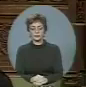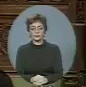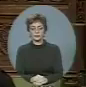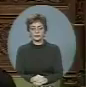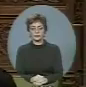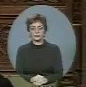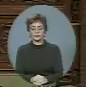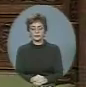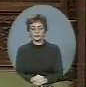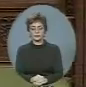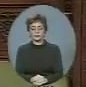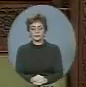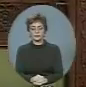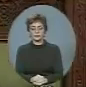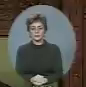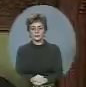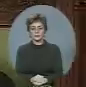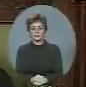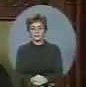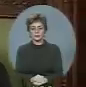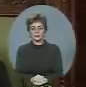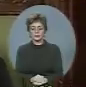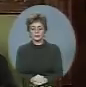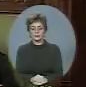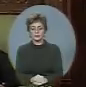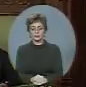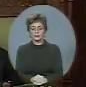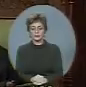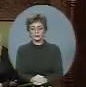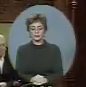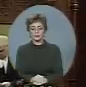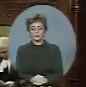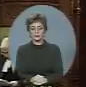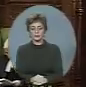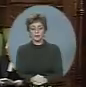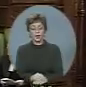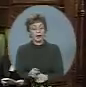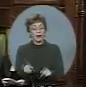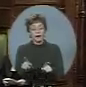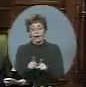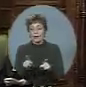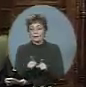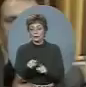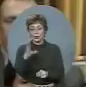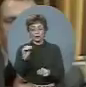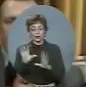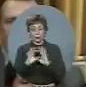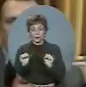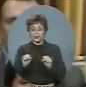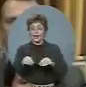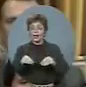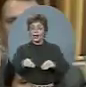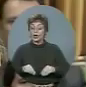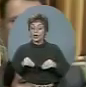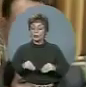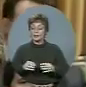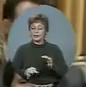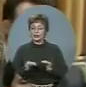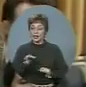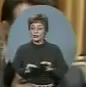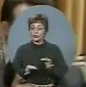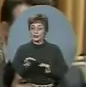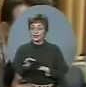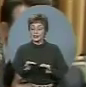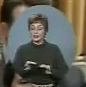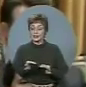the Honourable Member for Etobicoke Lakeshore. Mr. Speaker, similarly, the Minister of Justice appears to show no respect for